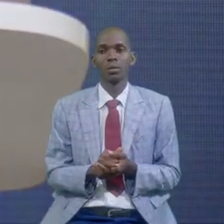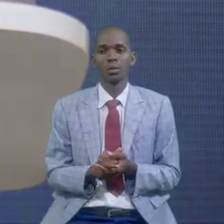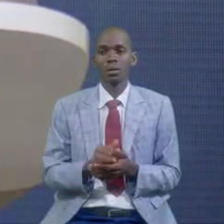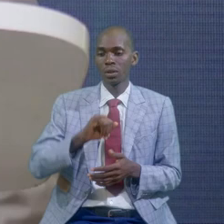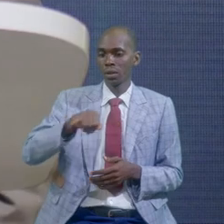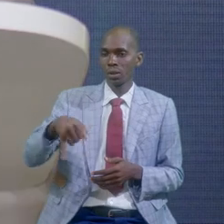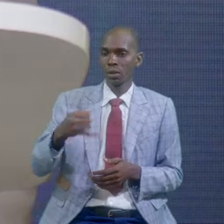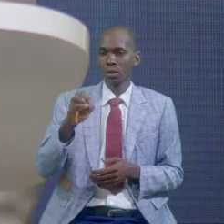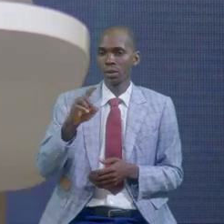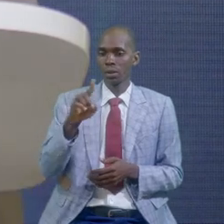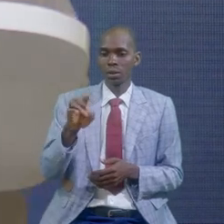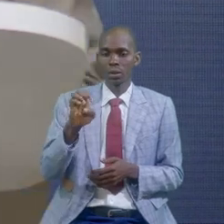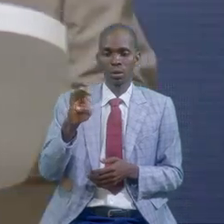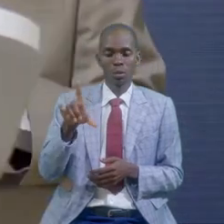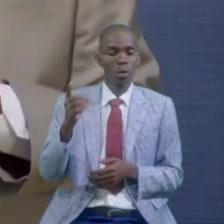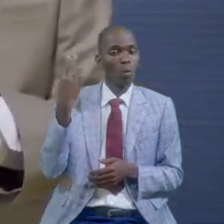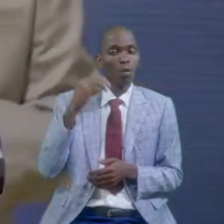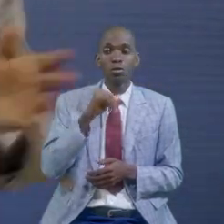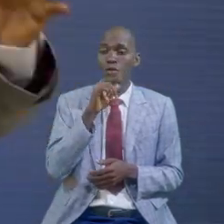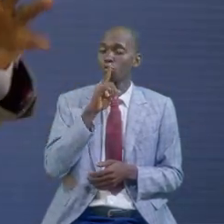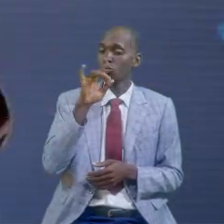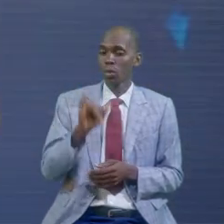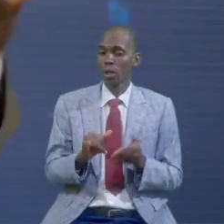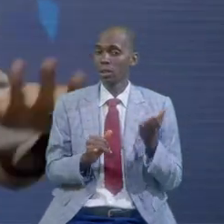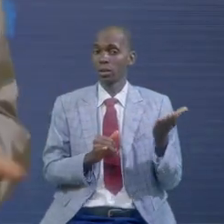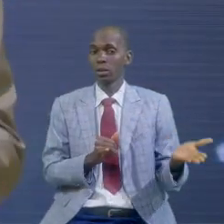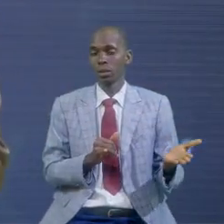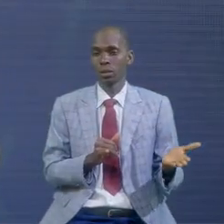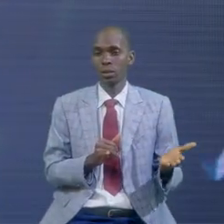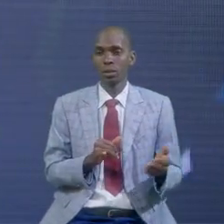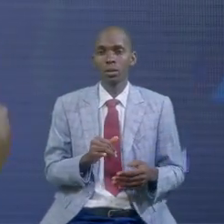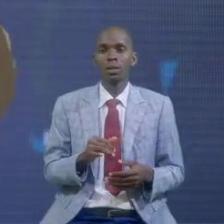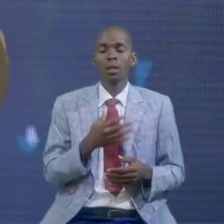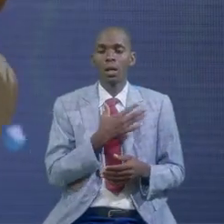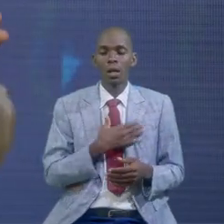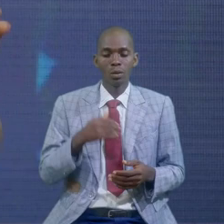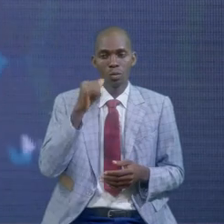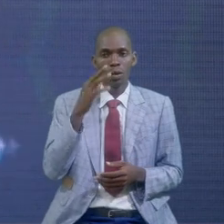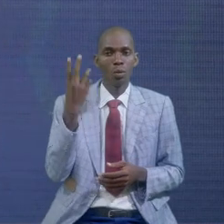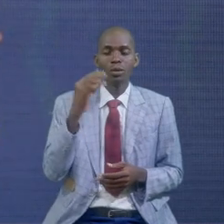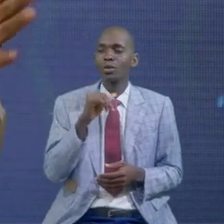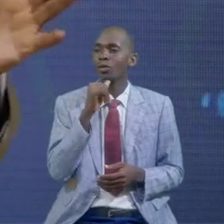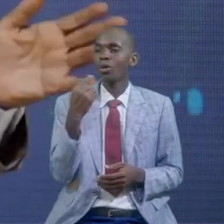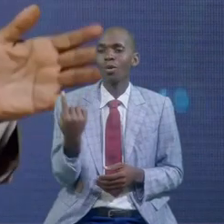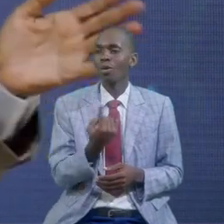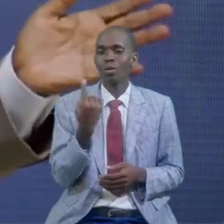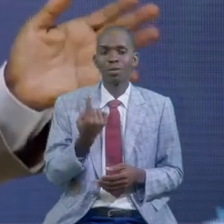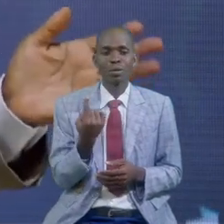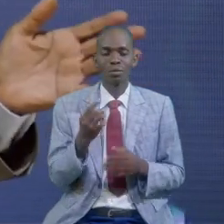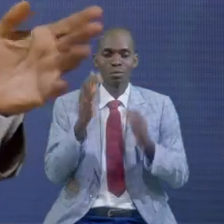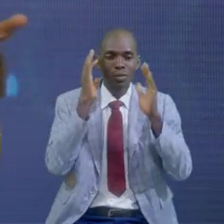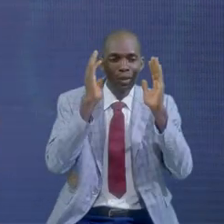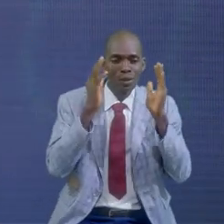not actually there. She wasn't in the habit of attending meetings